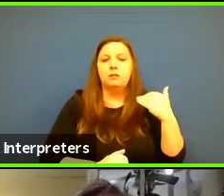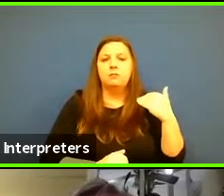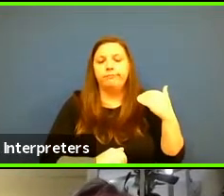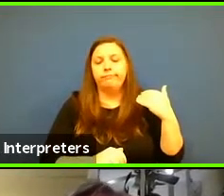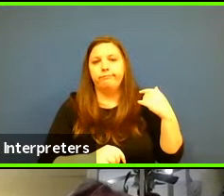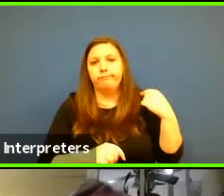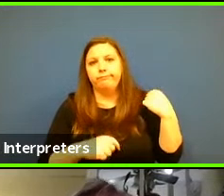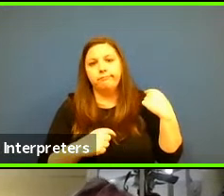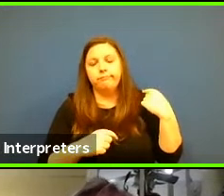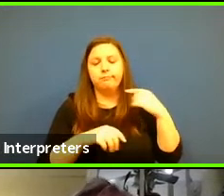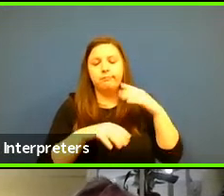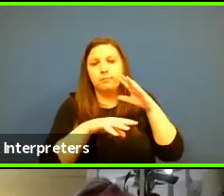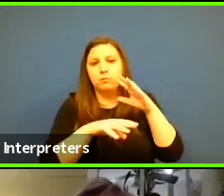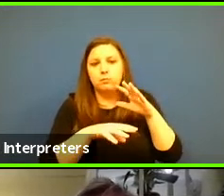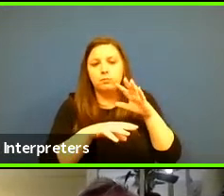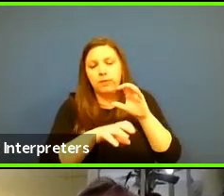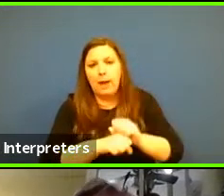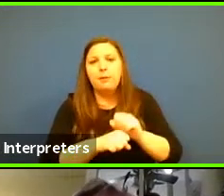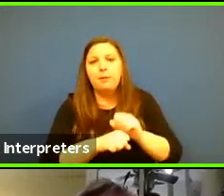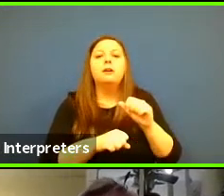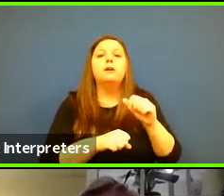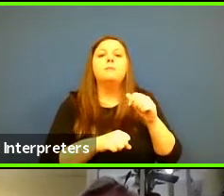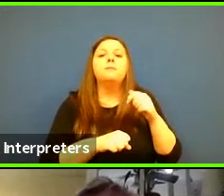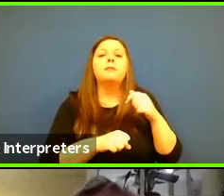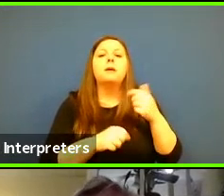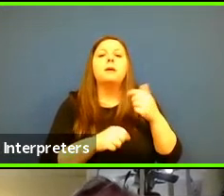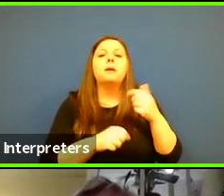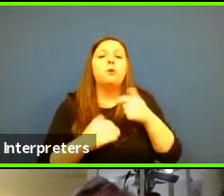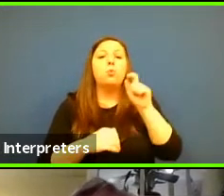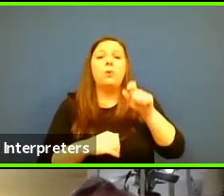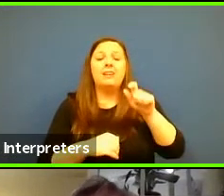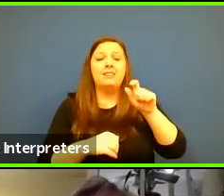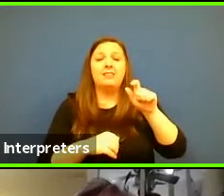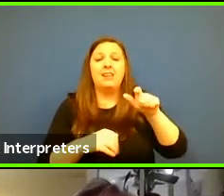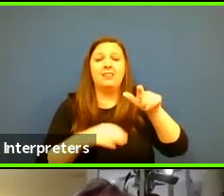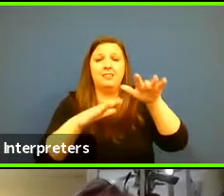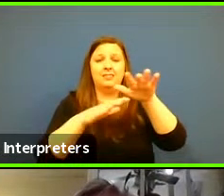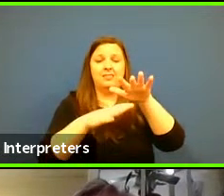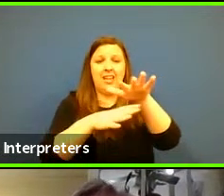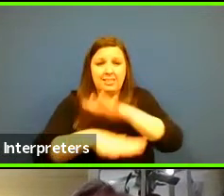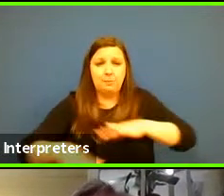may need to take the space and totally rearrange it.